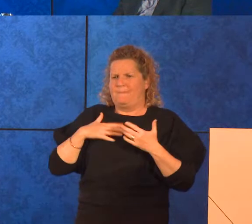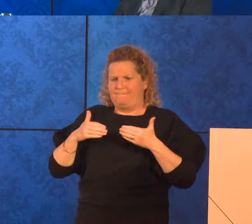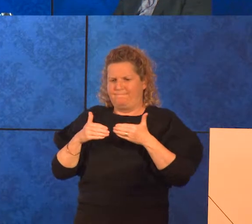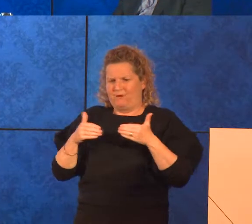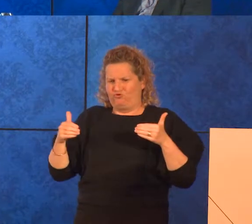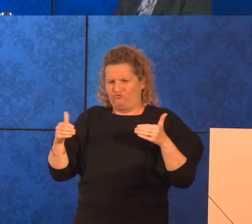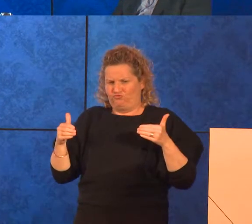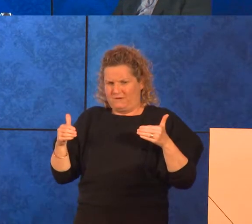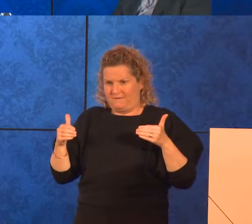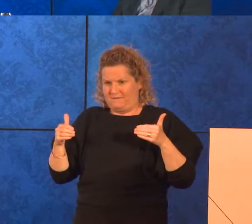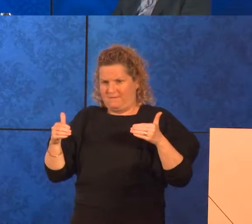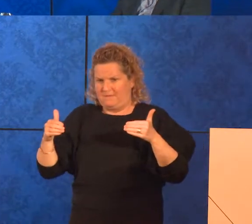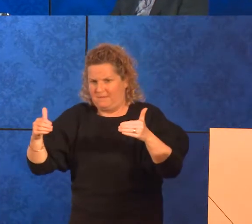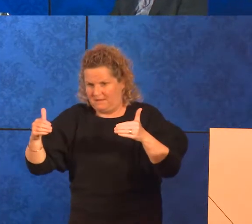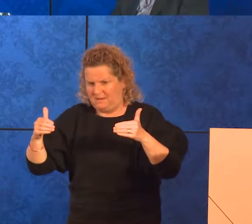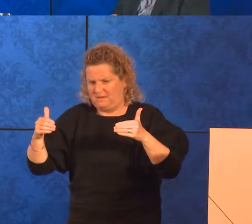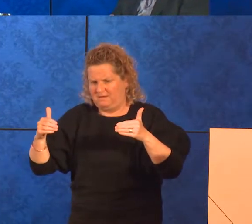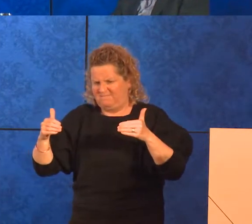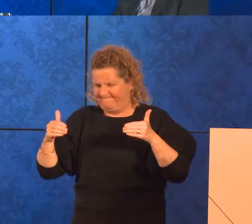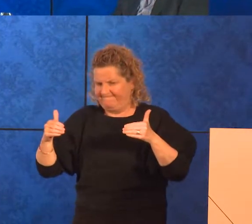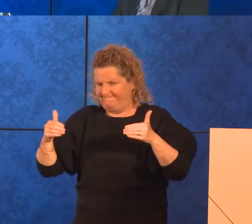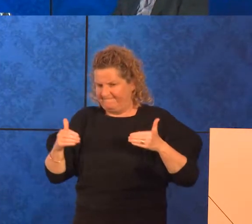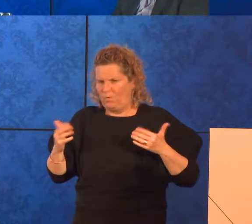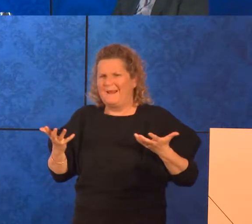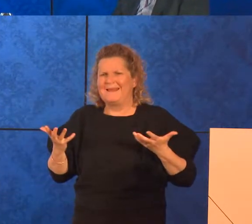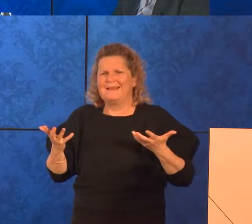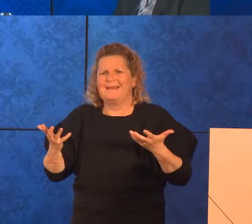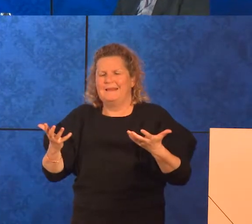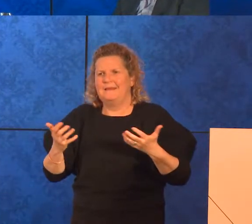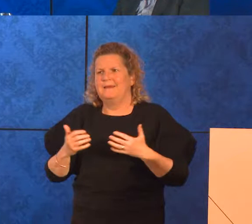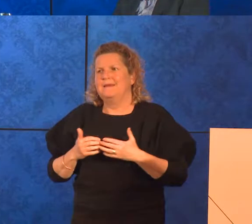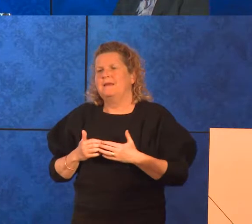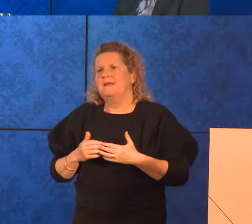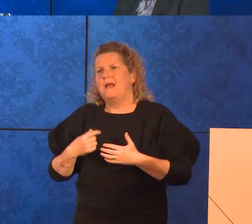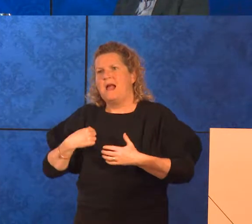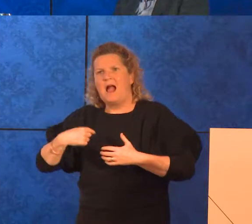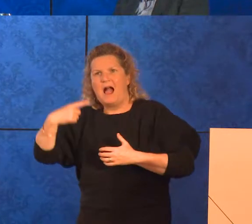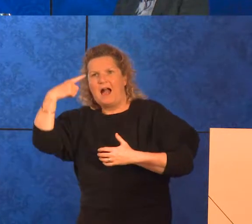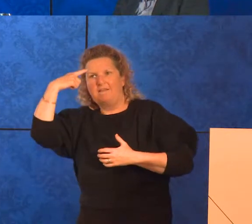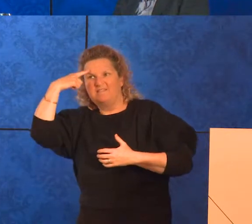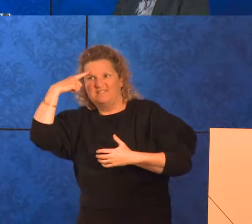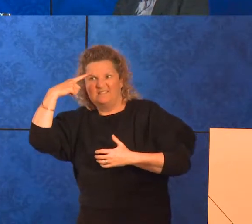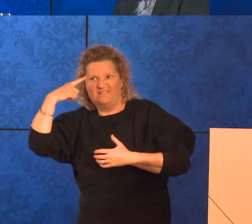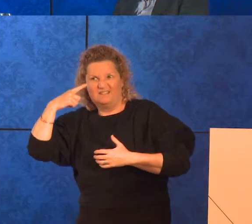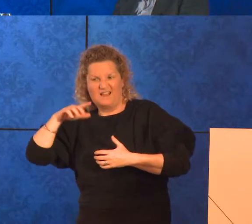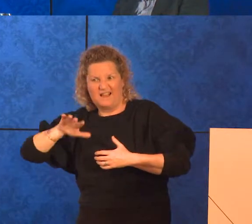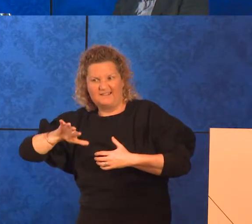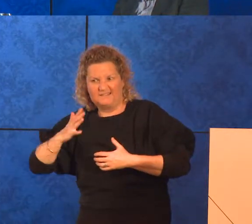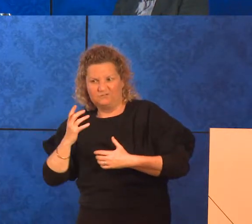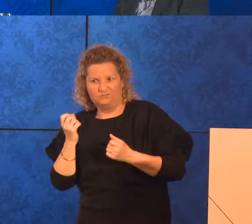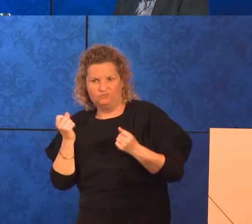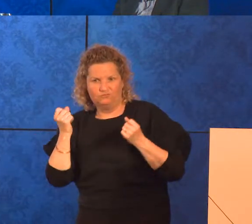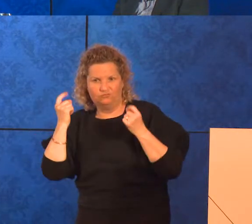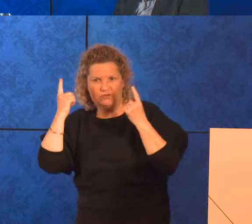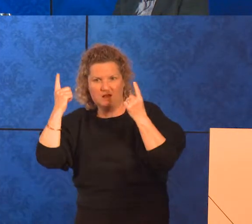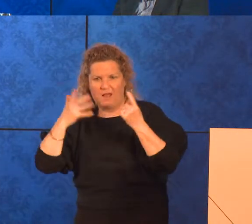but to be honest, I think that's what I referred to before about it being powerful. I don't think I really realised that I was really